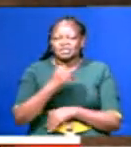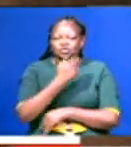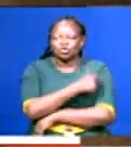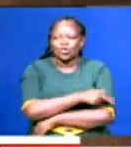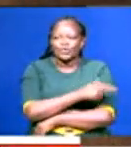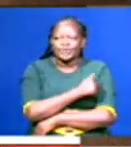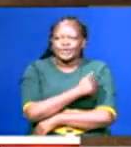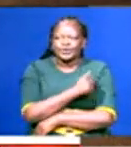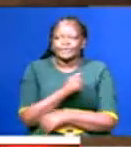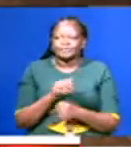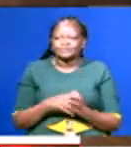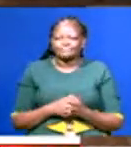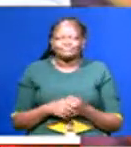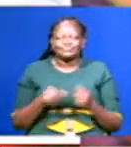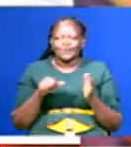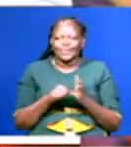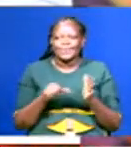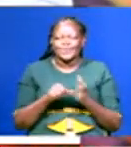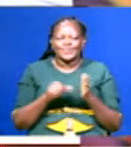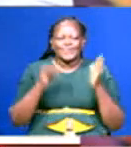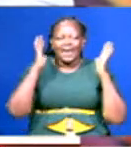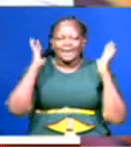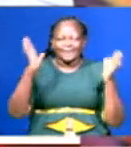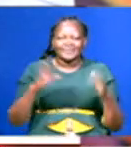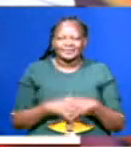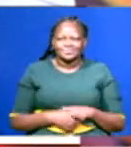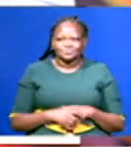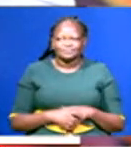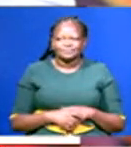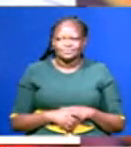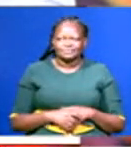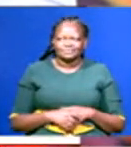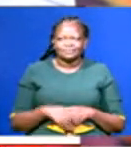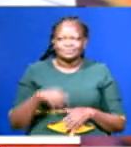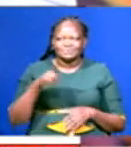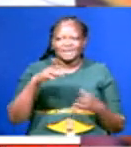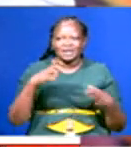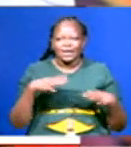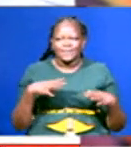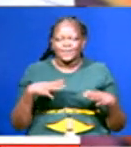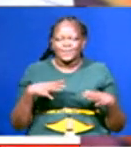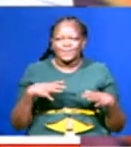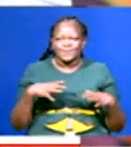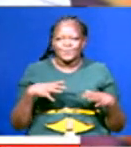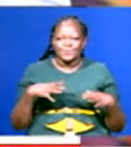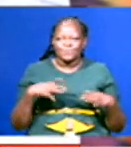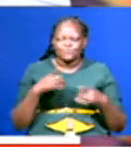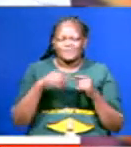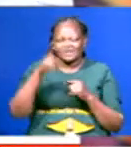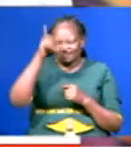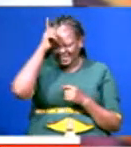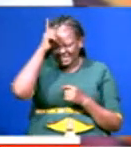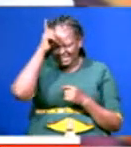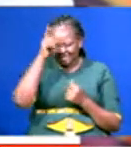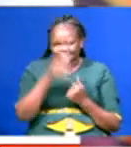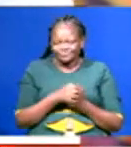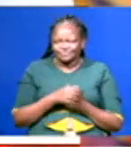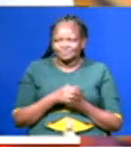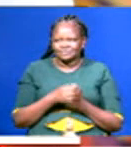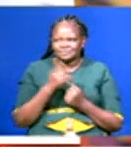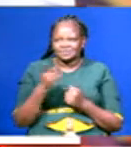facility is a day-long trek. These villagers are a day's walk to a healthy